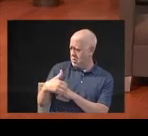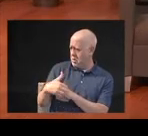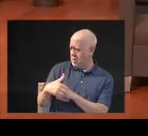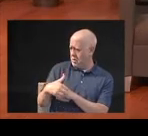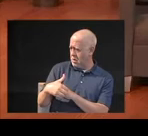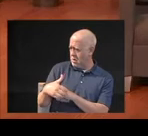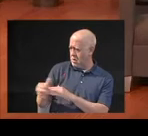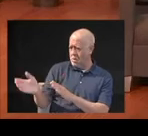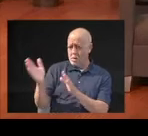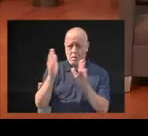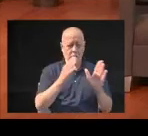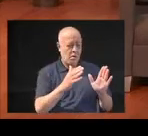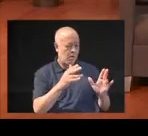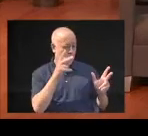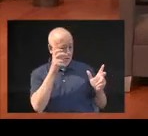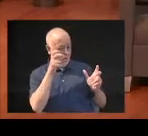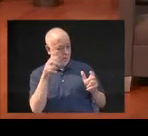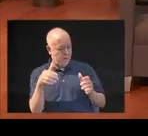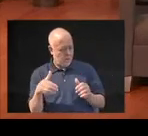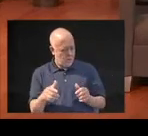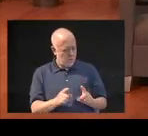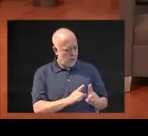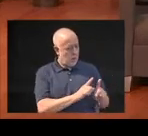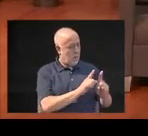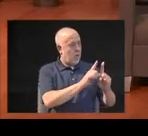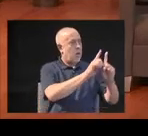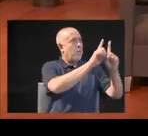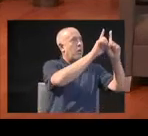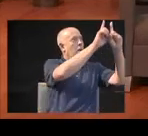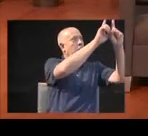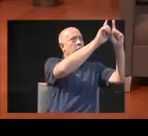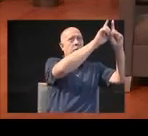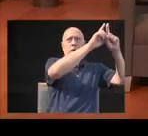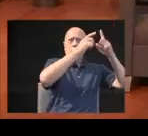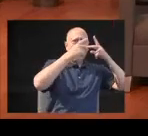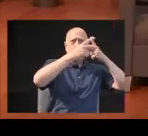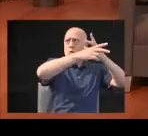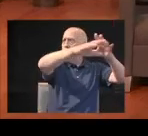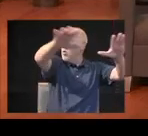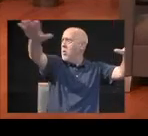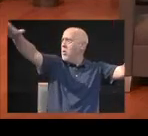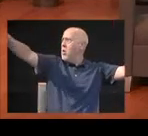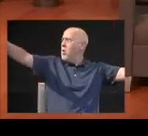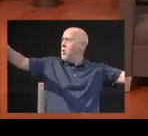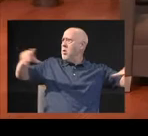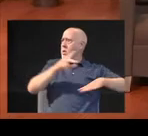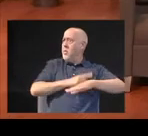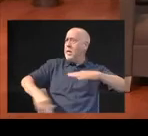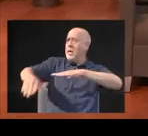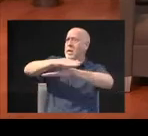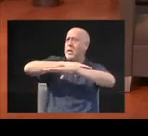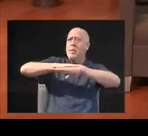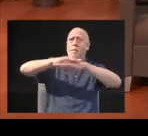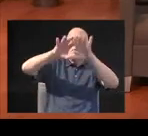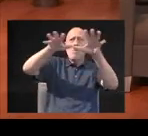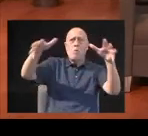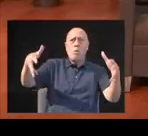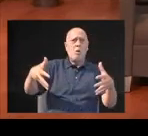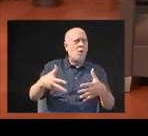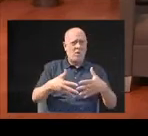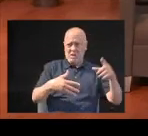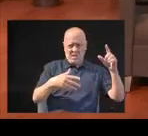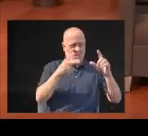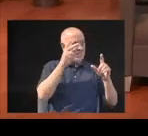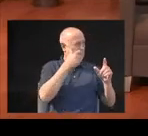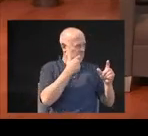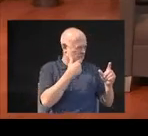devil led him up to a high place and showed him in an instant all the kingdoms of the world. And he said to him, "I will give you